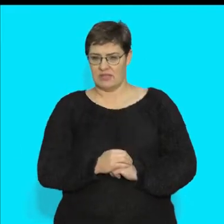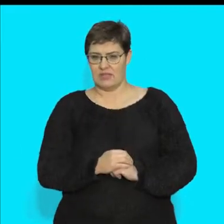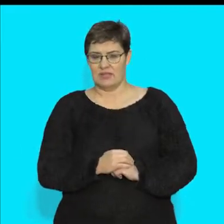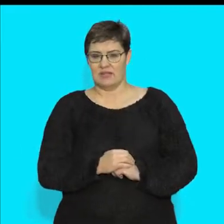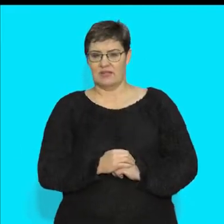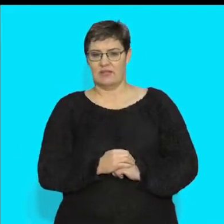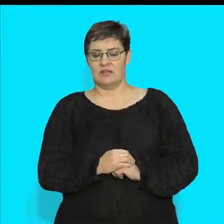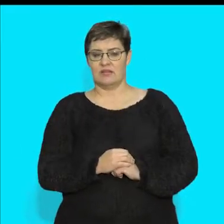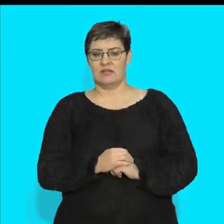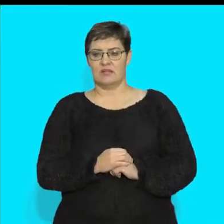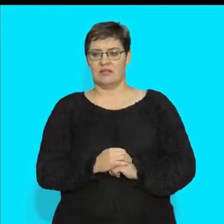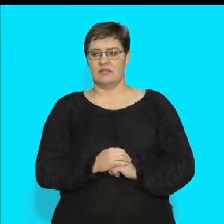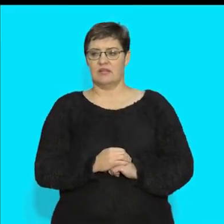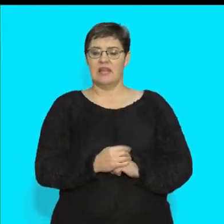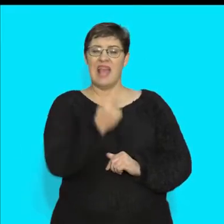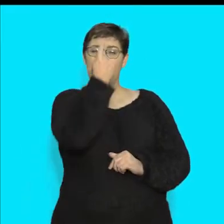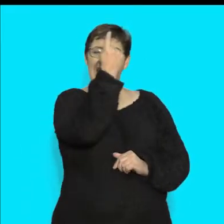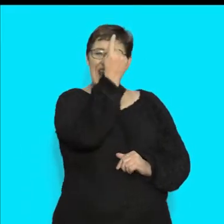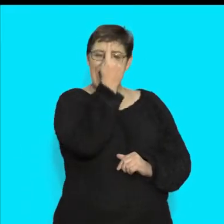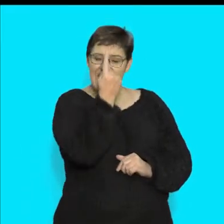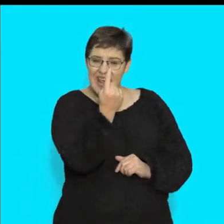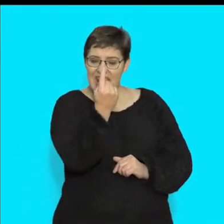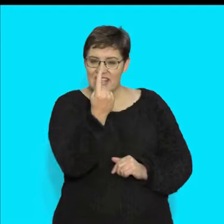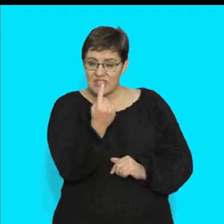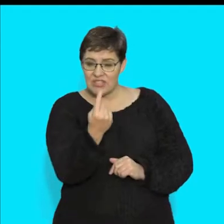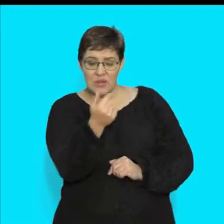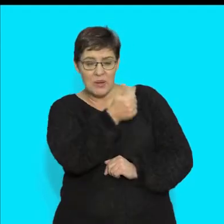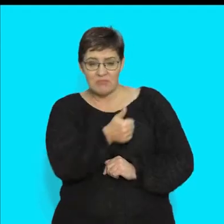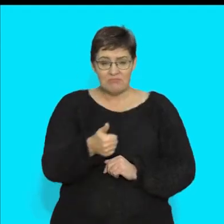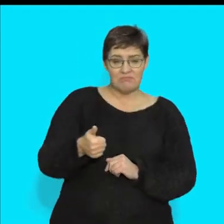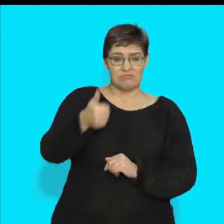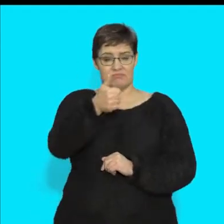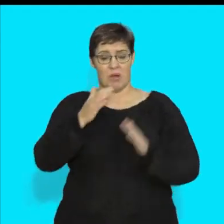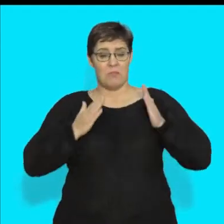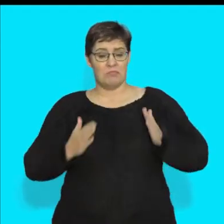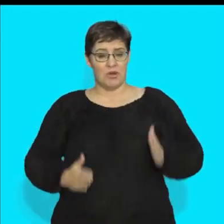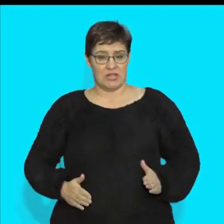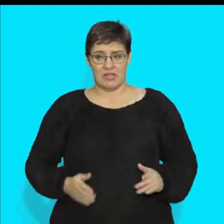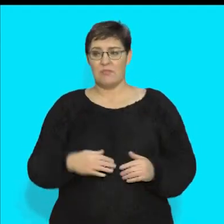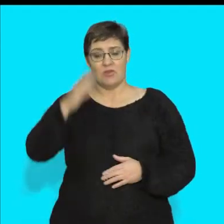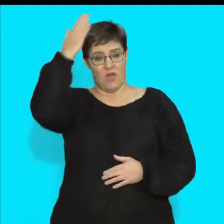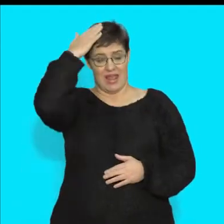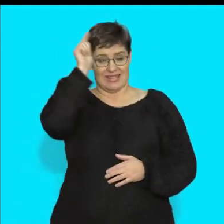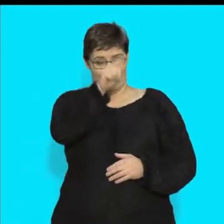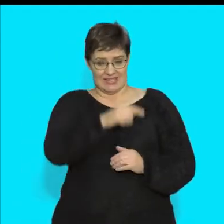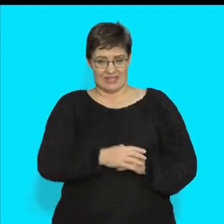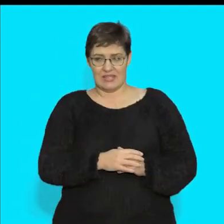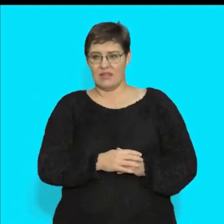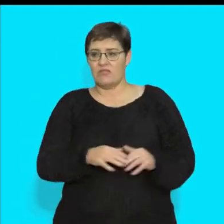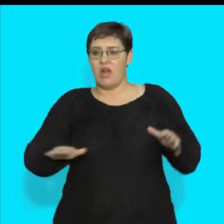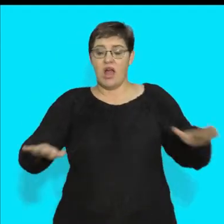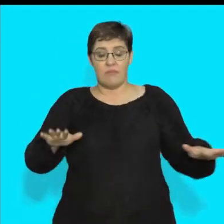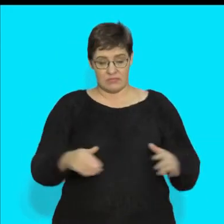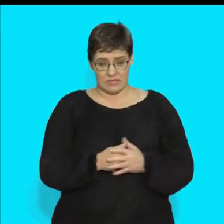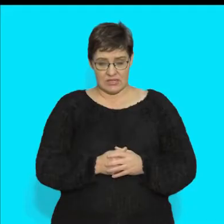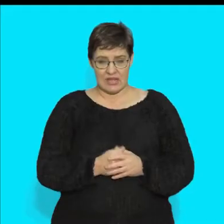telling you, right, is that every single major part of the body, because this would be your head and